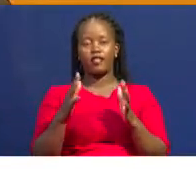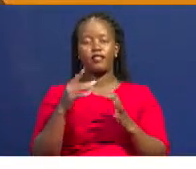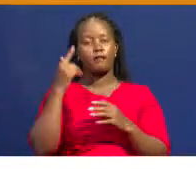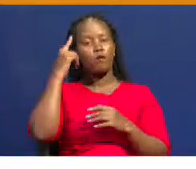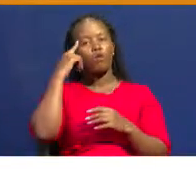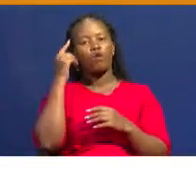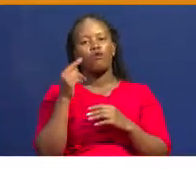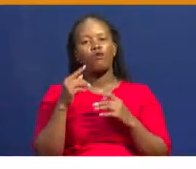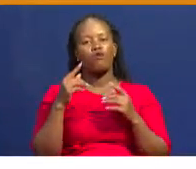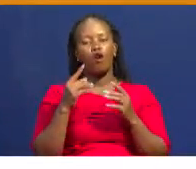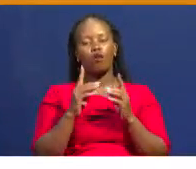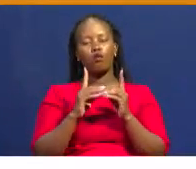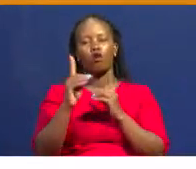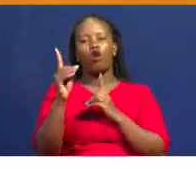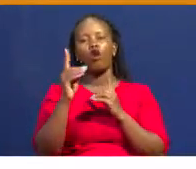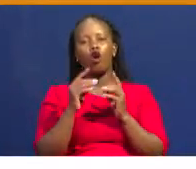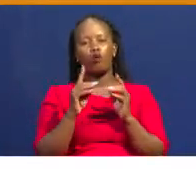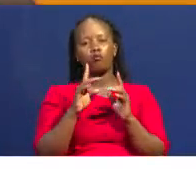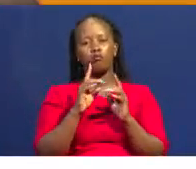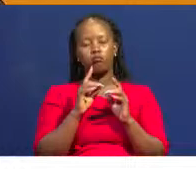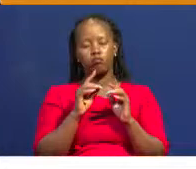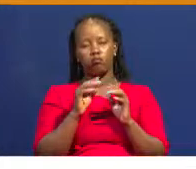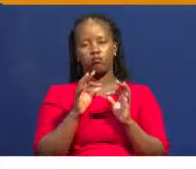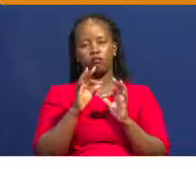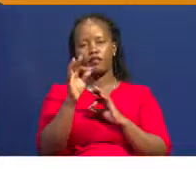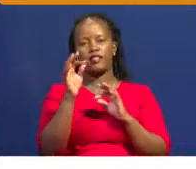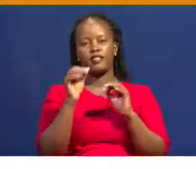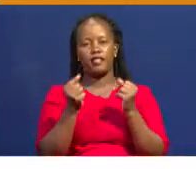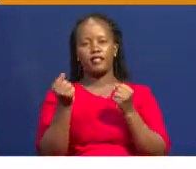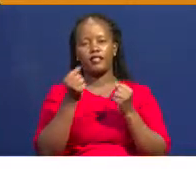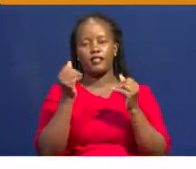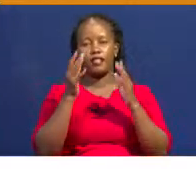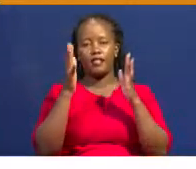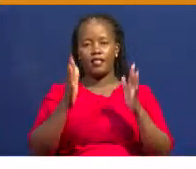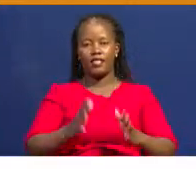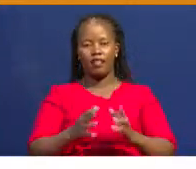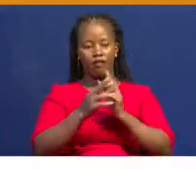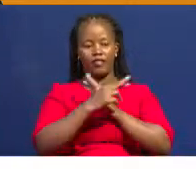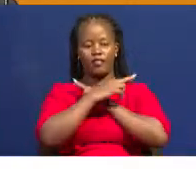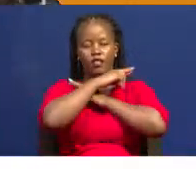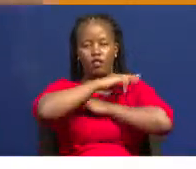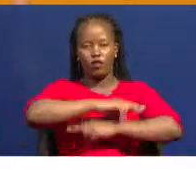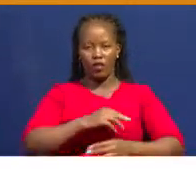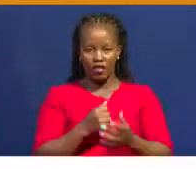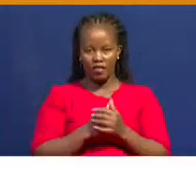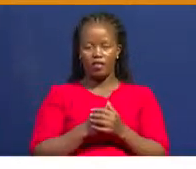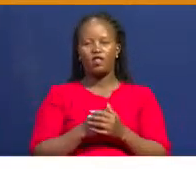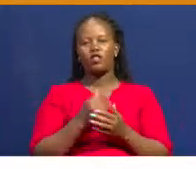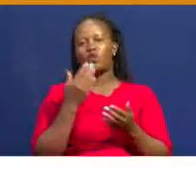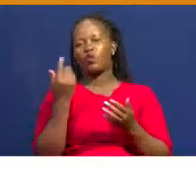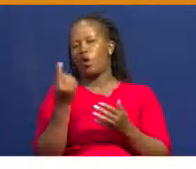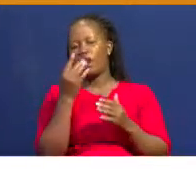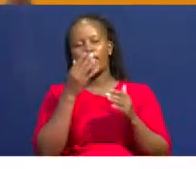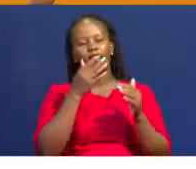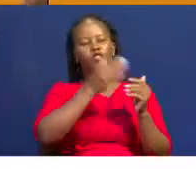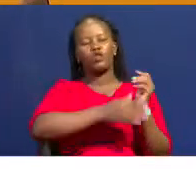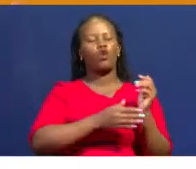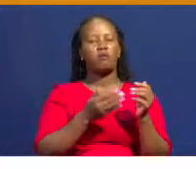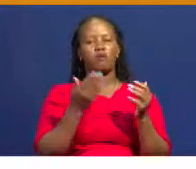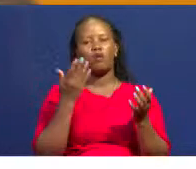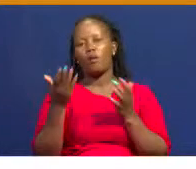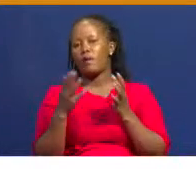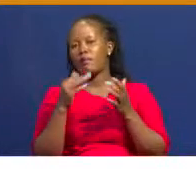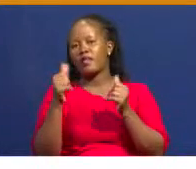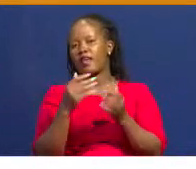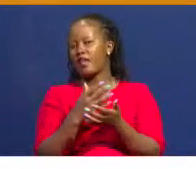points where the long-distance drivers can rest, so that they don't just stop in centers. Should there be